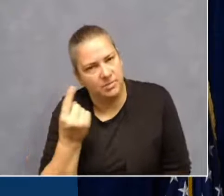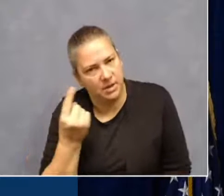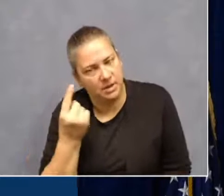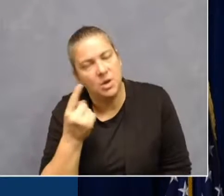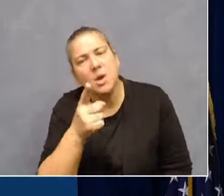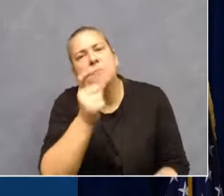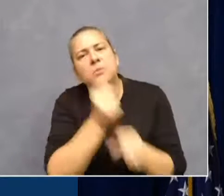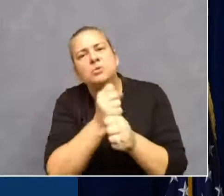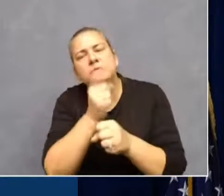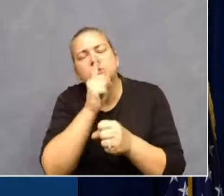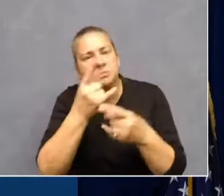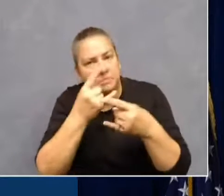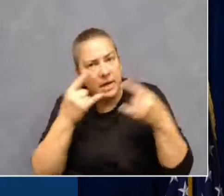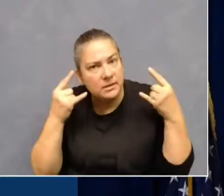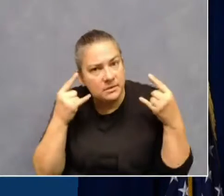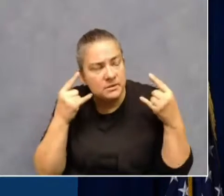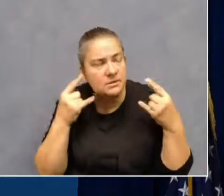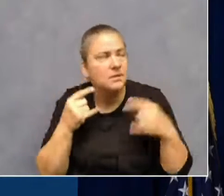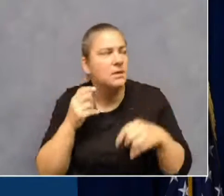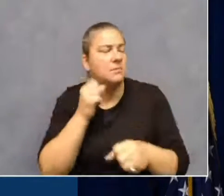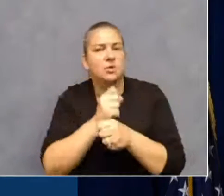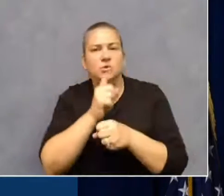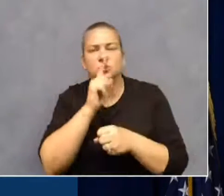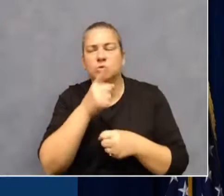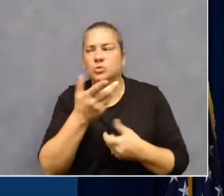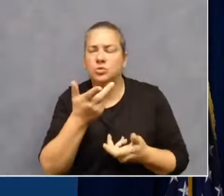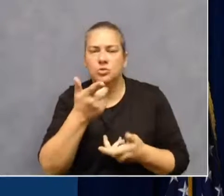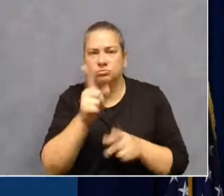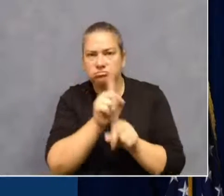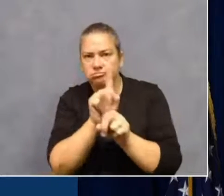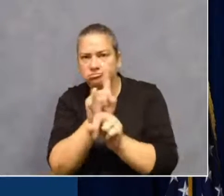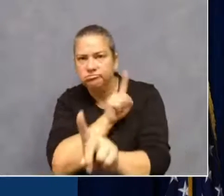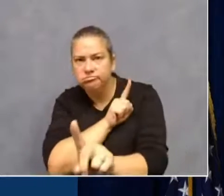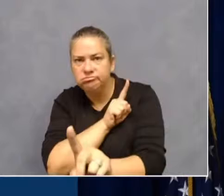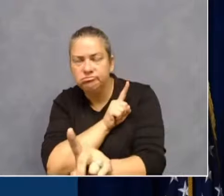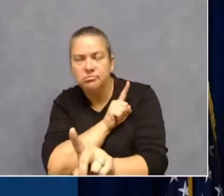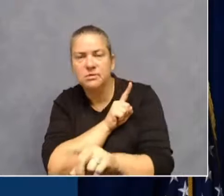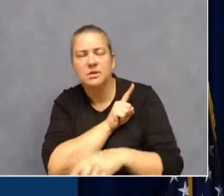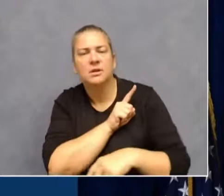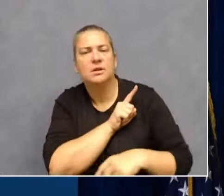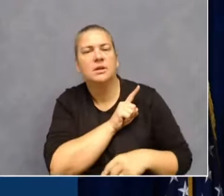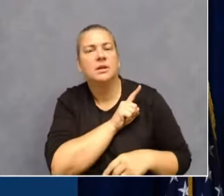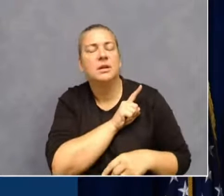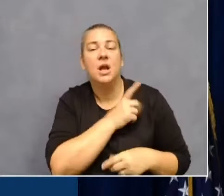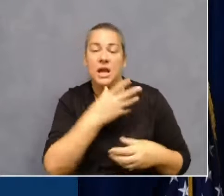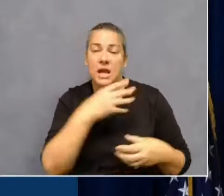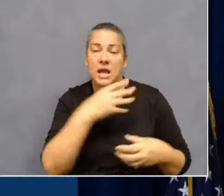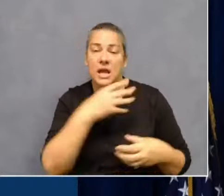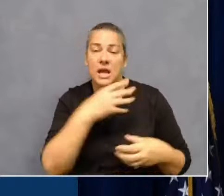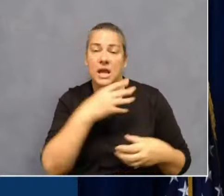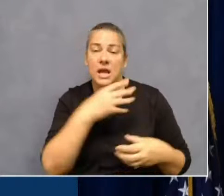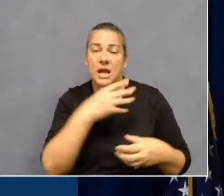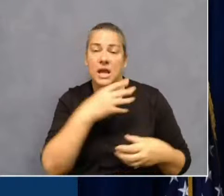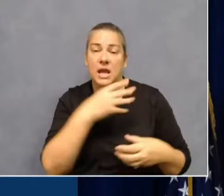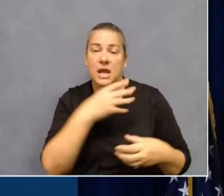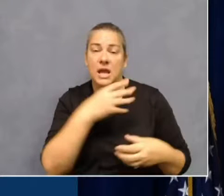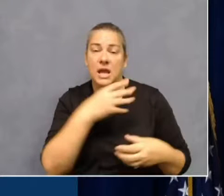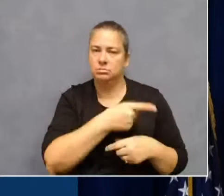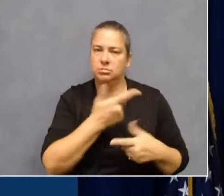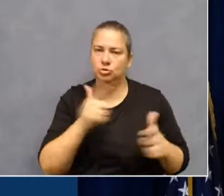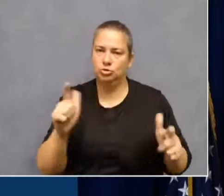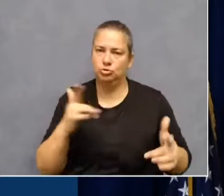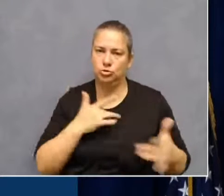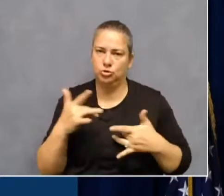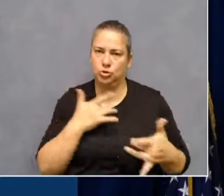our masks, we engage in social distancing. Obviously, indoor sports raise a big concern, and high contact